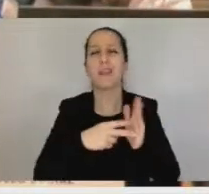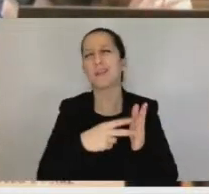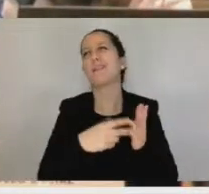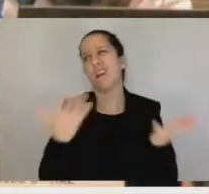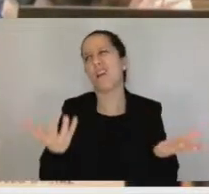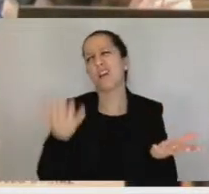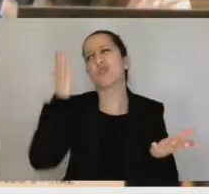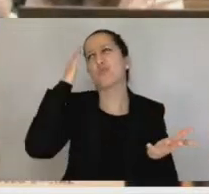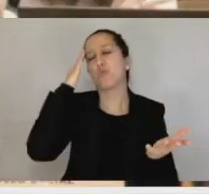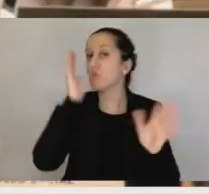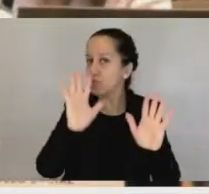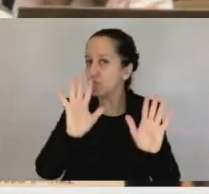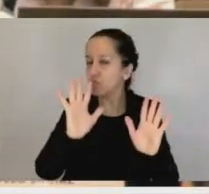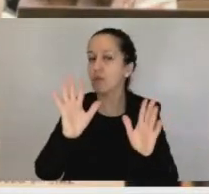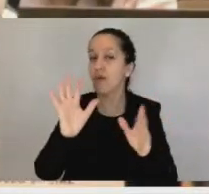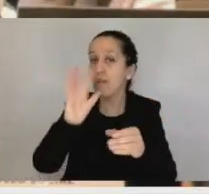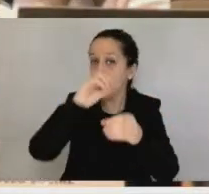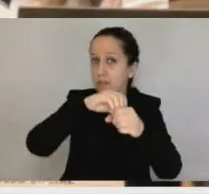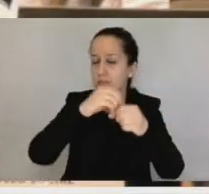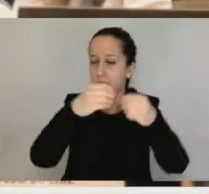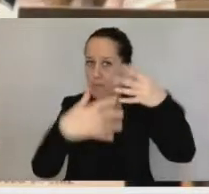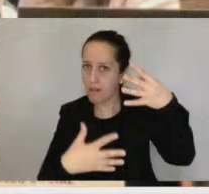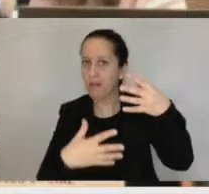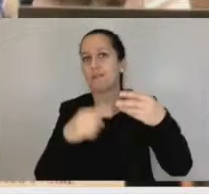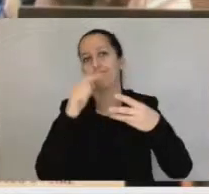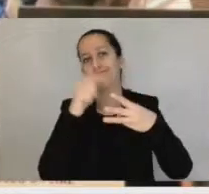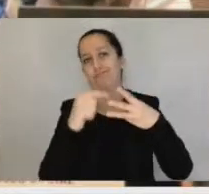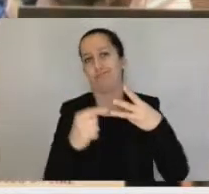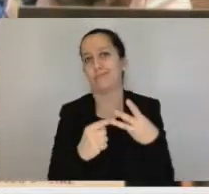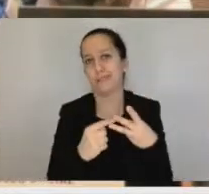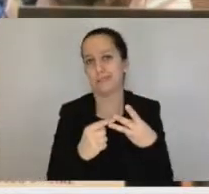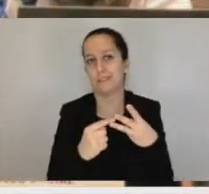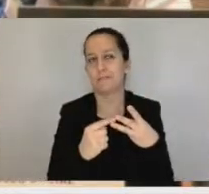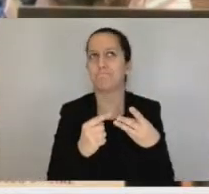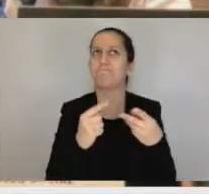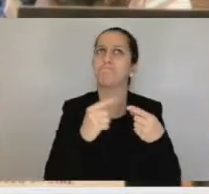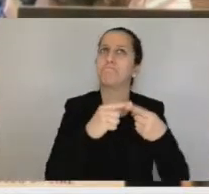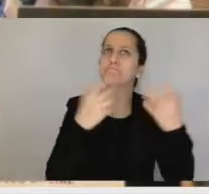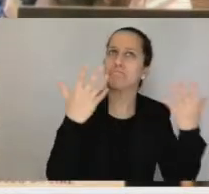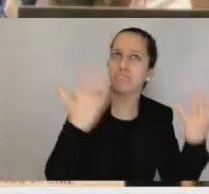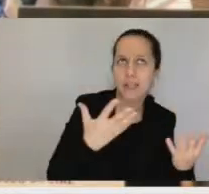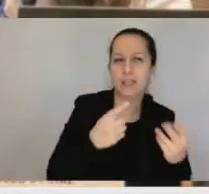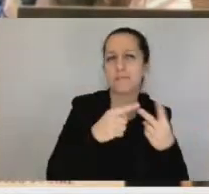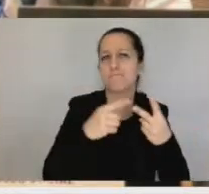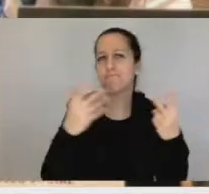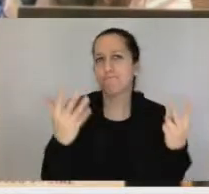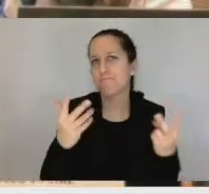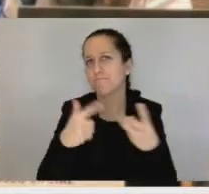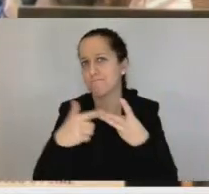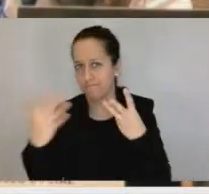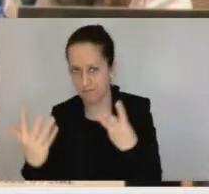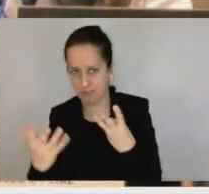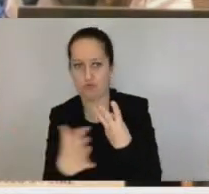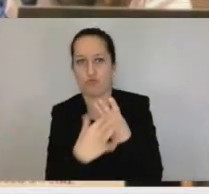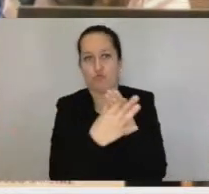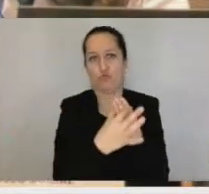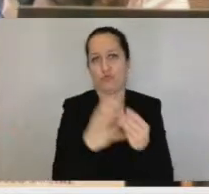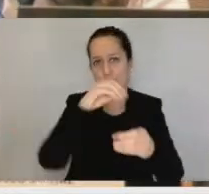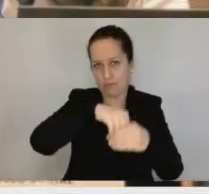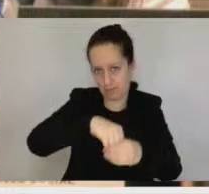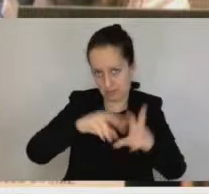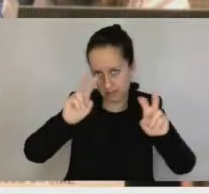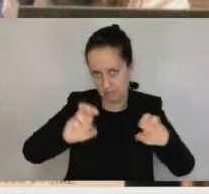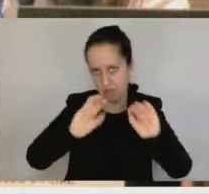has at least three meanings that I would rather refer to